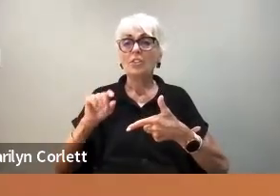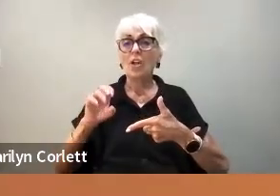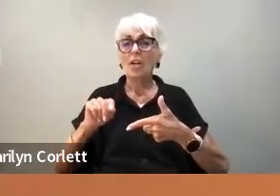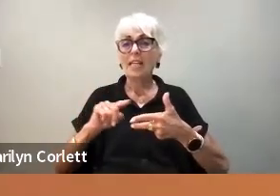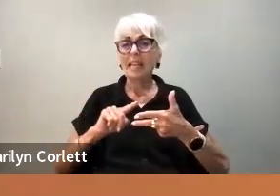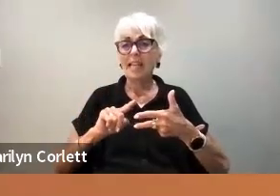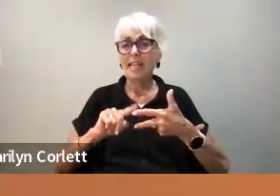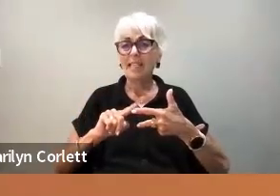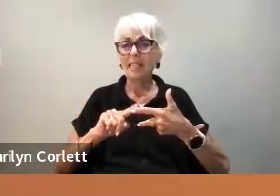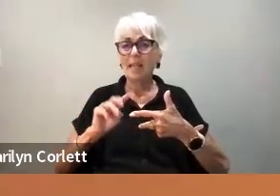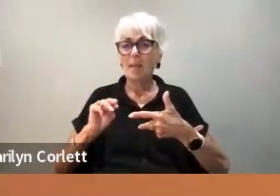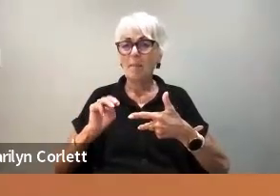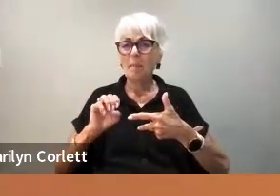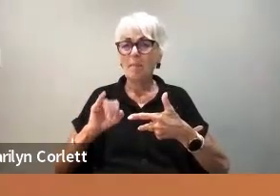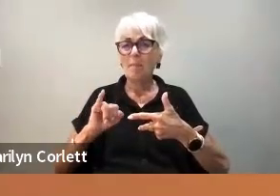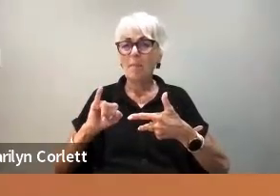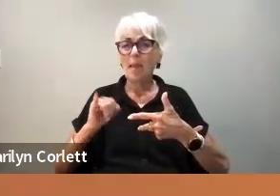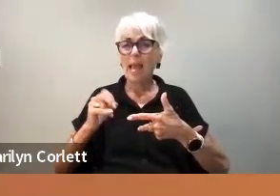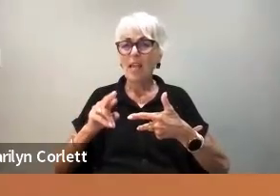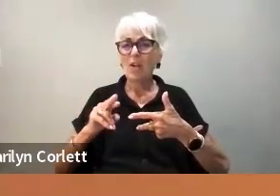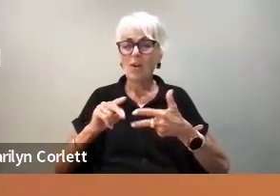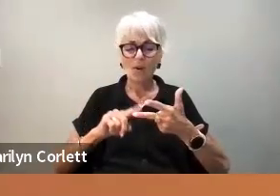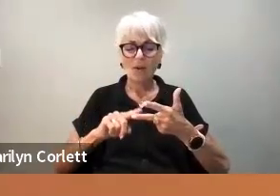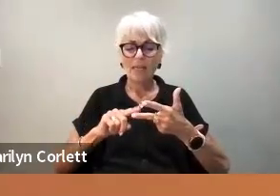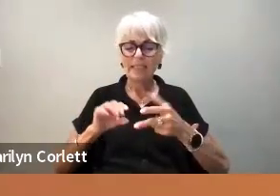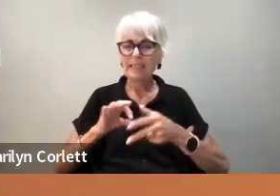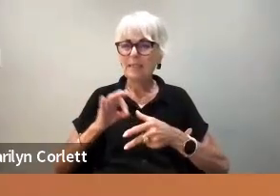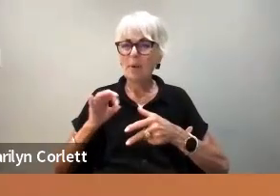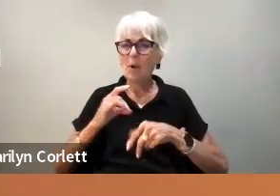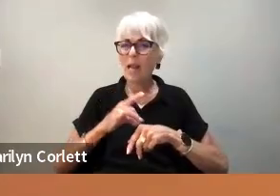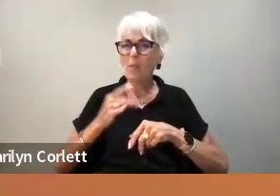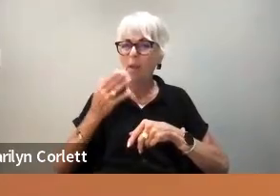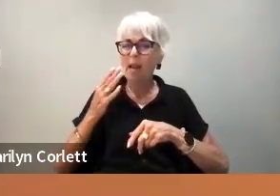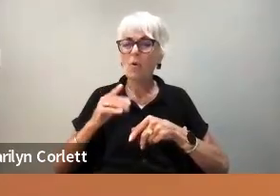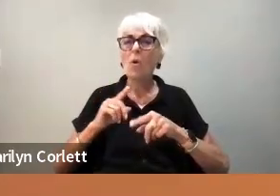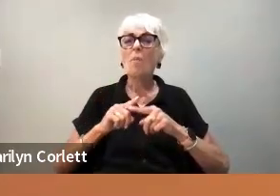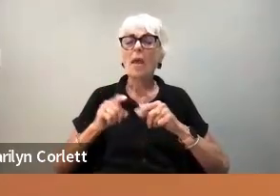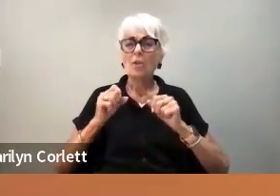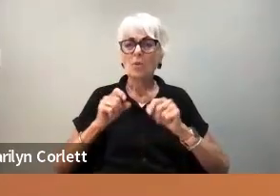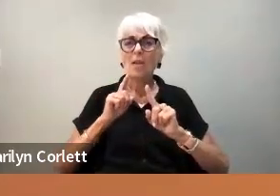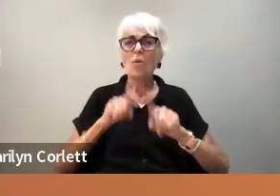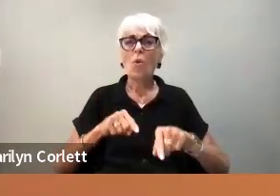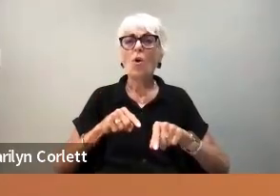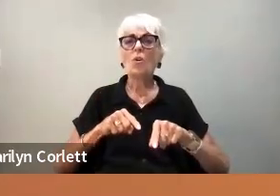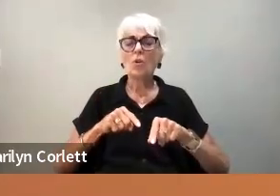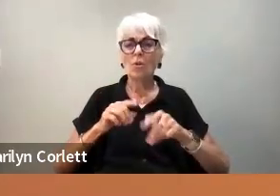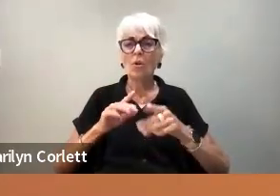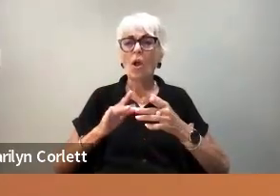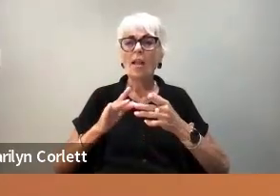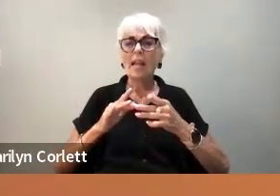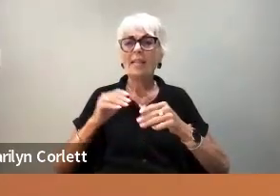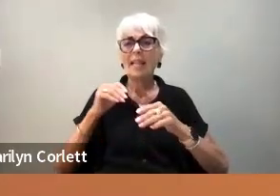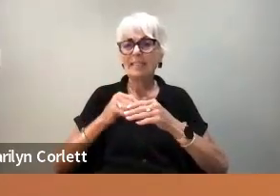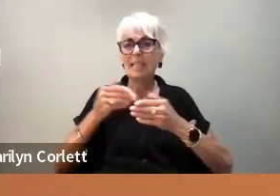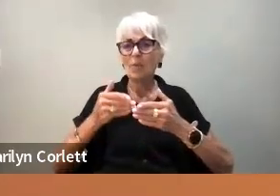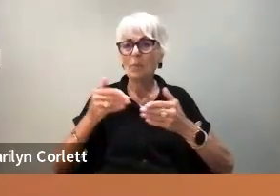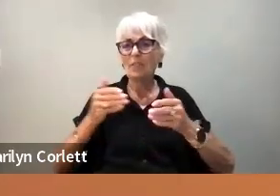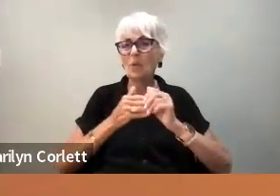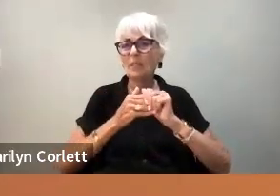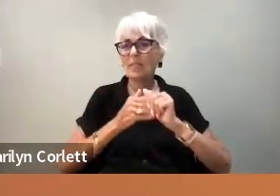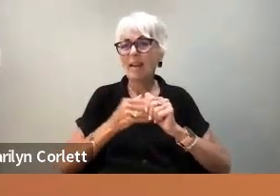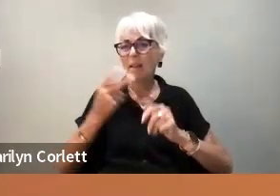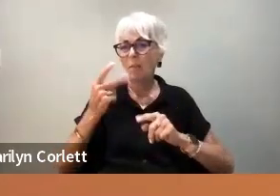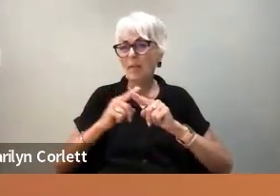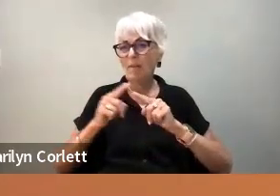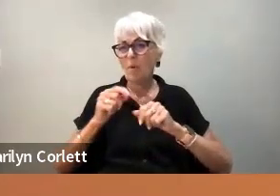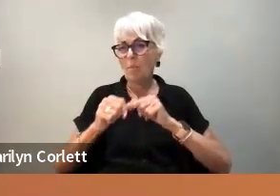I don't know if Spirit Halloween has any, but you can also order online. So that's in the resource guide of a couple different places that you can